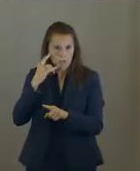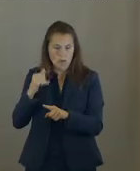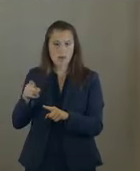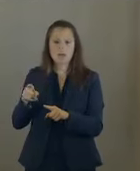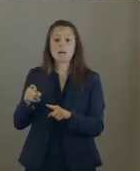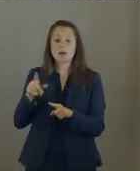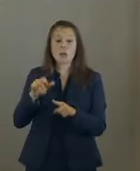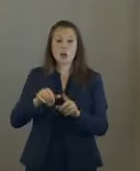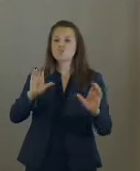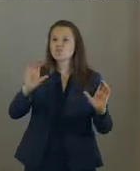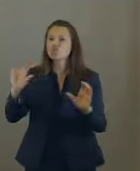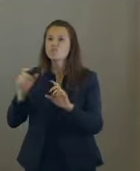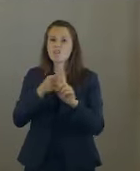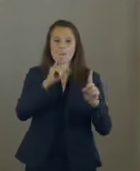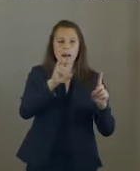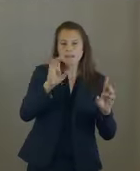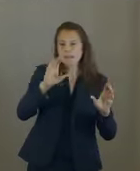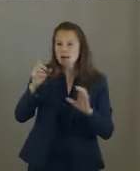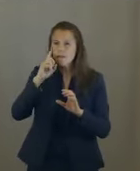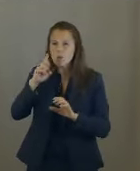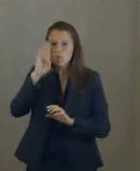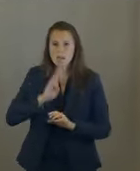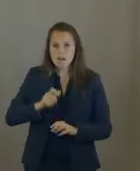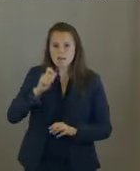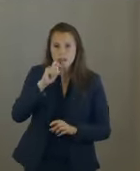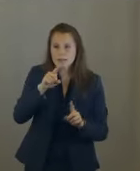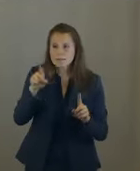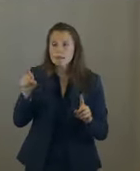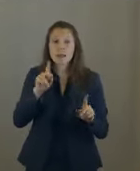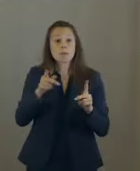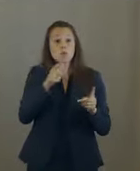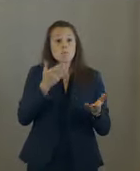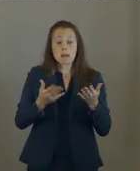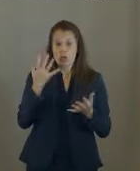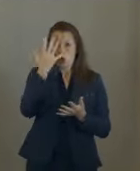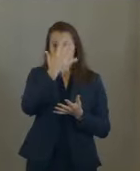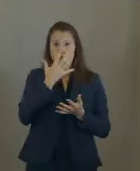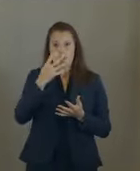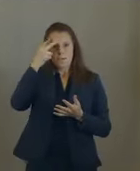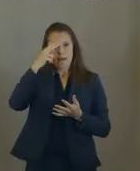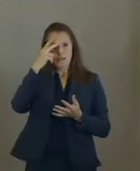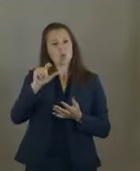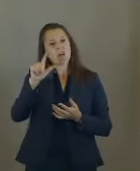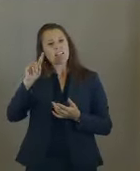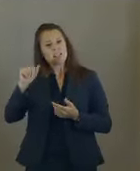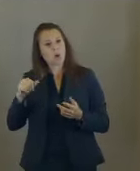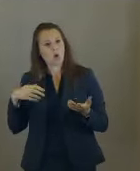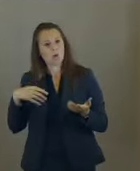These sweeps targeting people because of their brown skin, people who may appear to be Mexican or